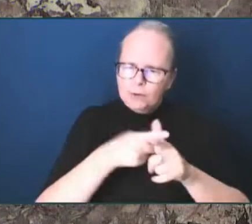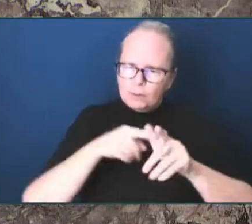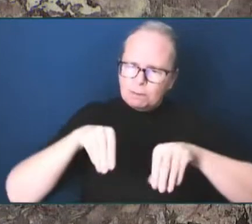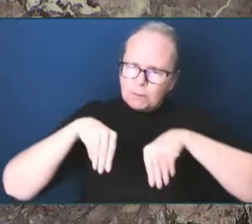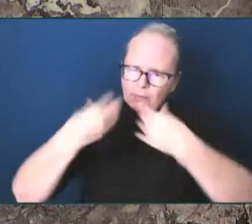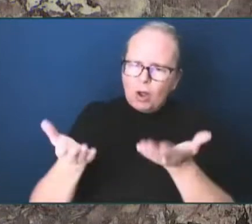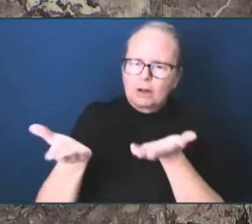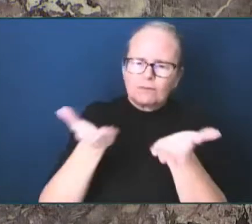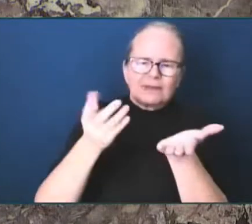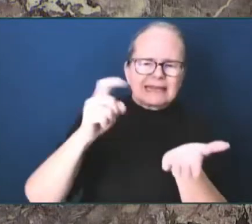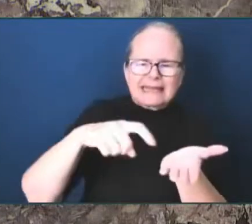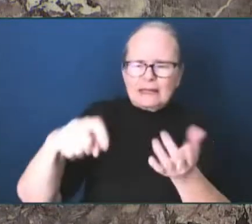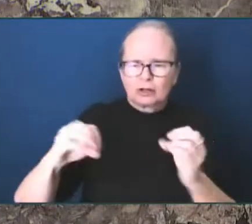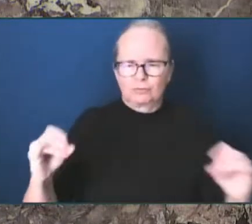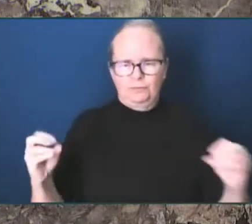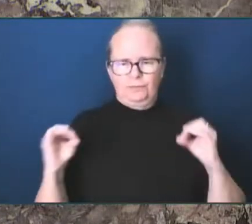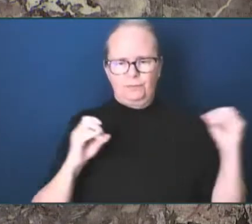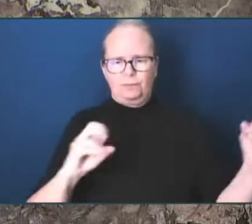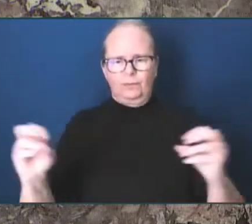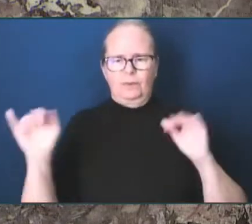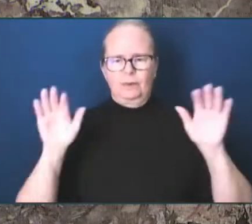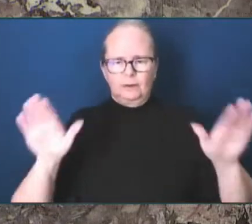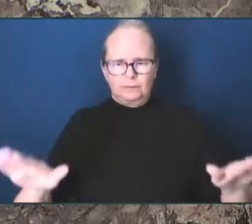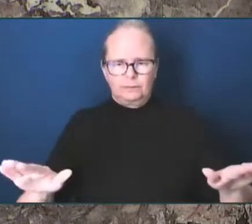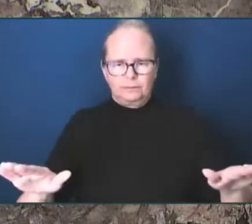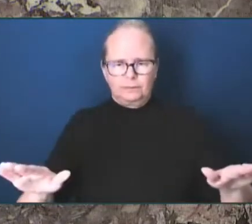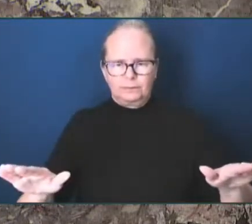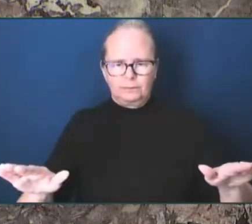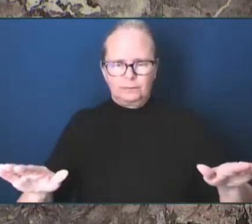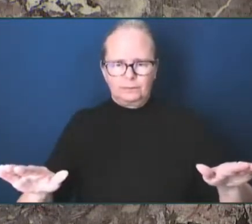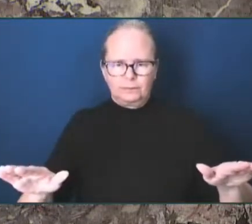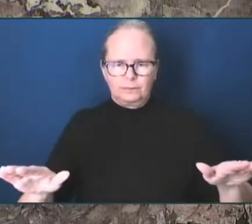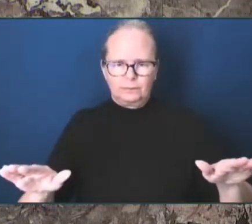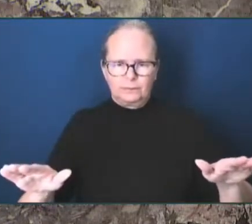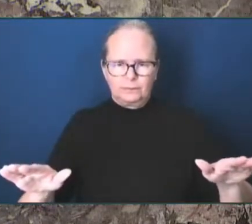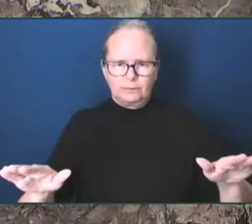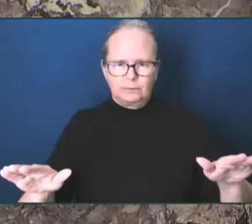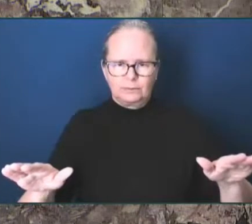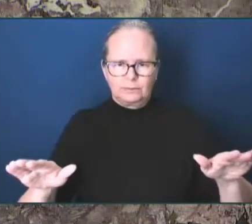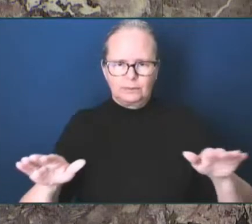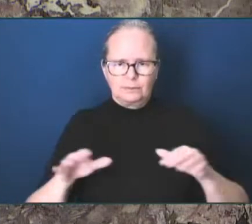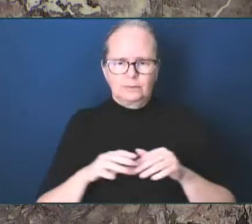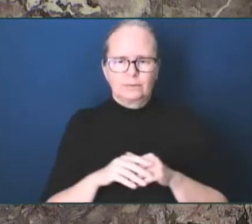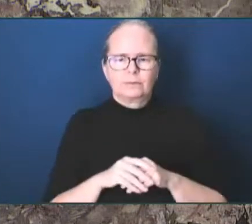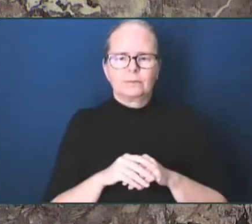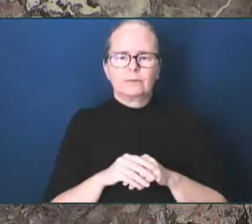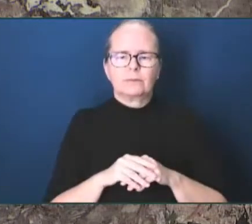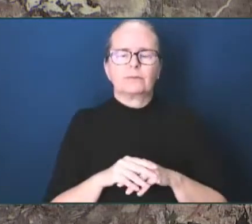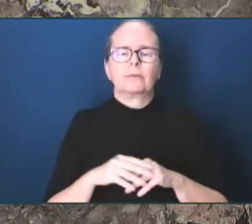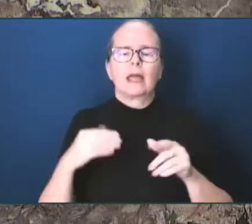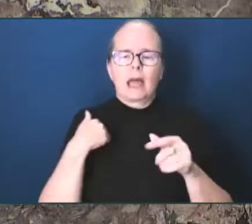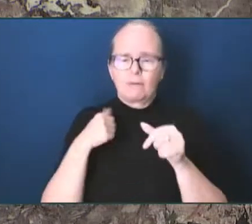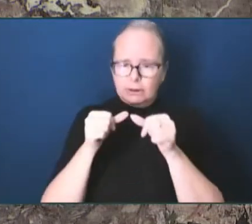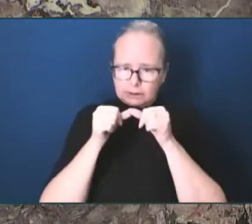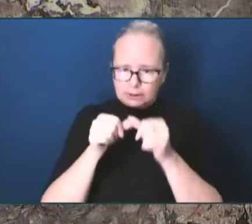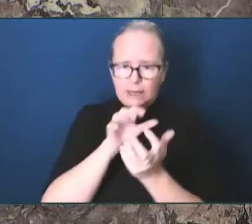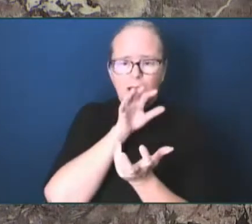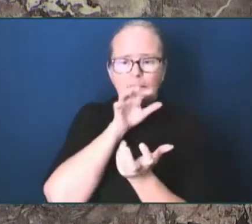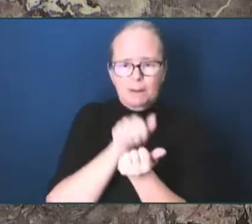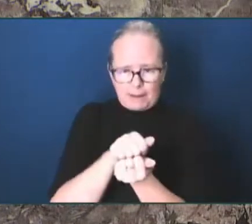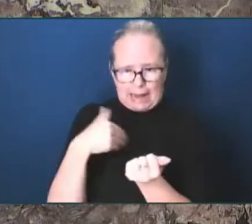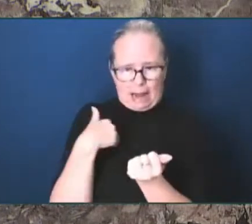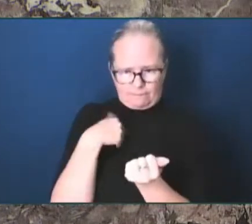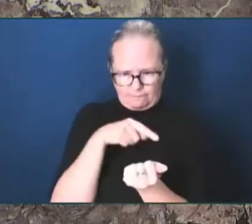We're considering all the recommendations of the Select Standing Committee on Health in its review of